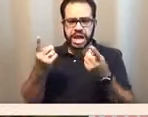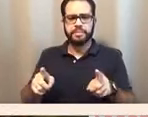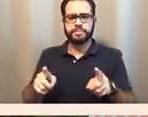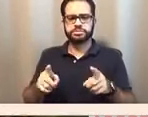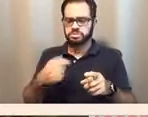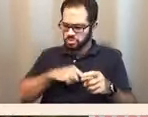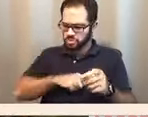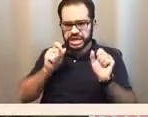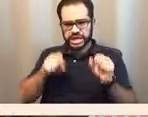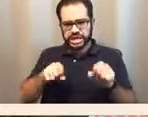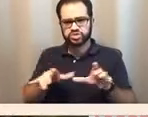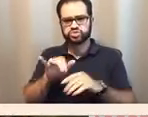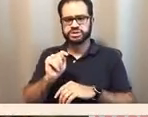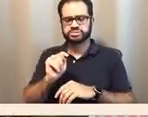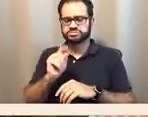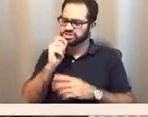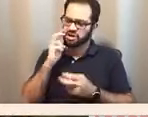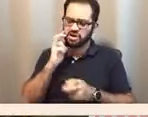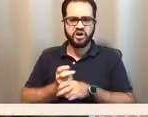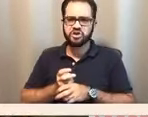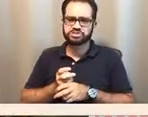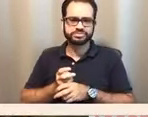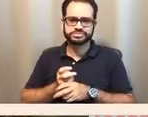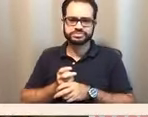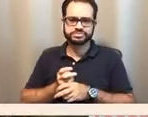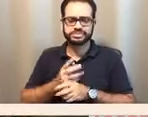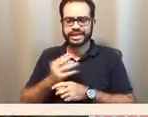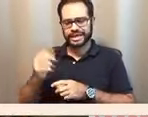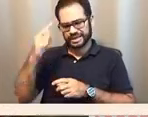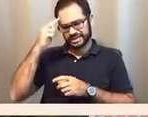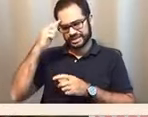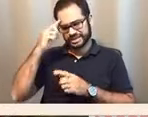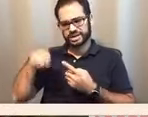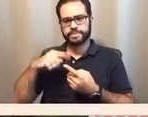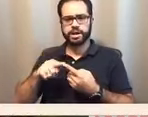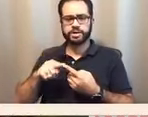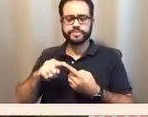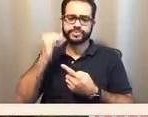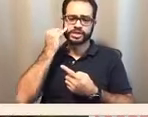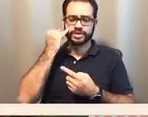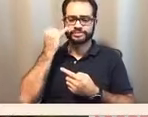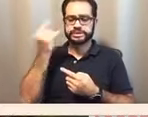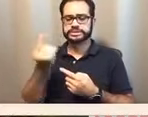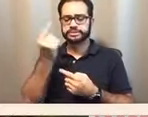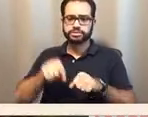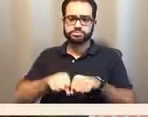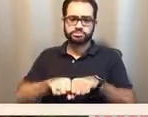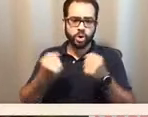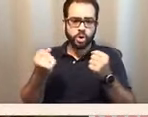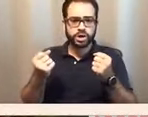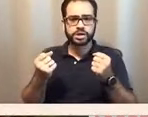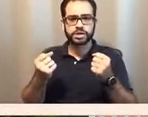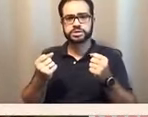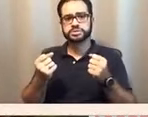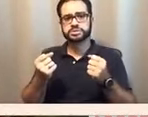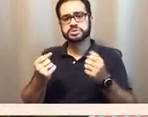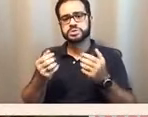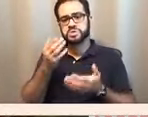not that hard." And think about it. If something is broken, it may be brought to your